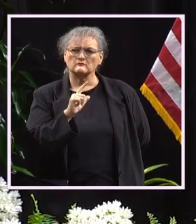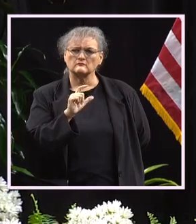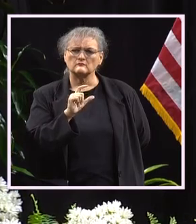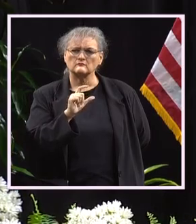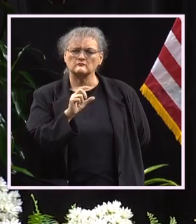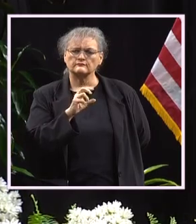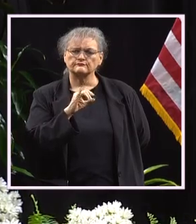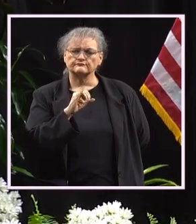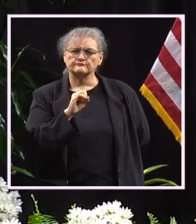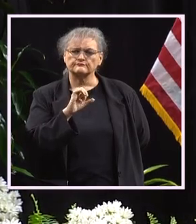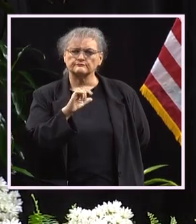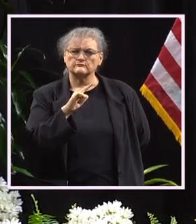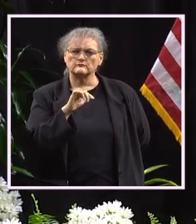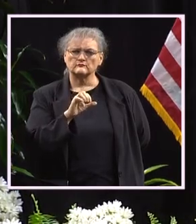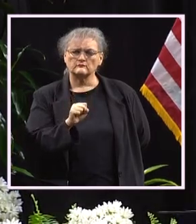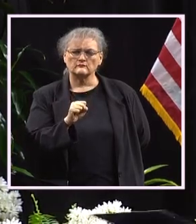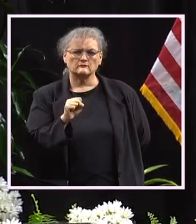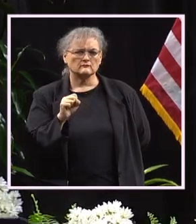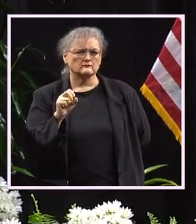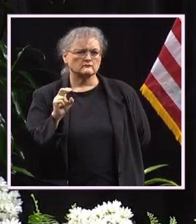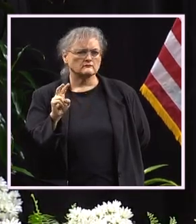Elisa Carretero, Cum Laude.